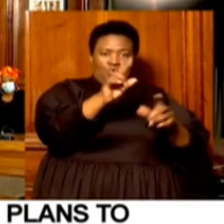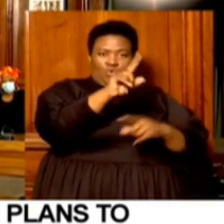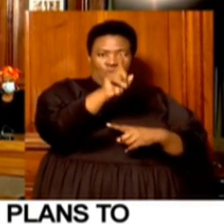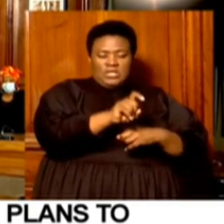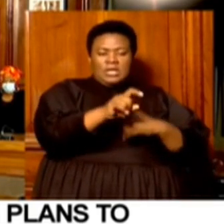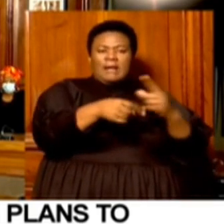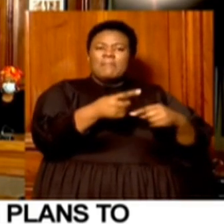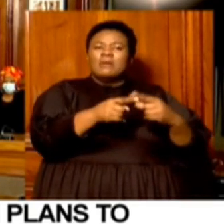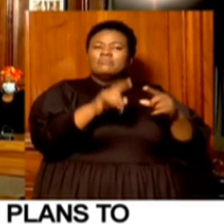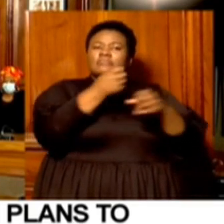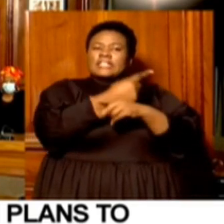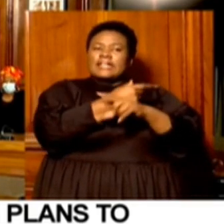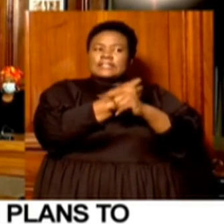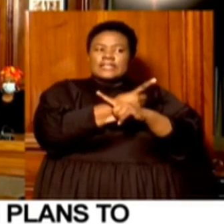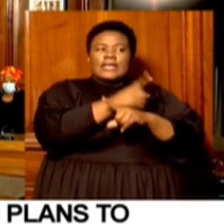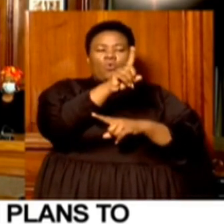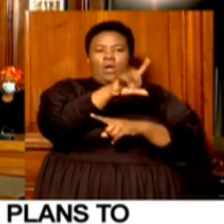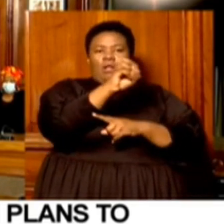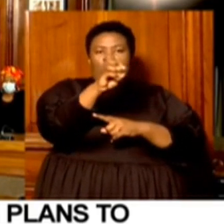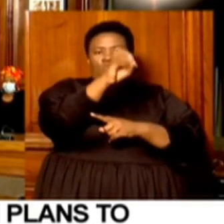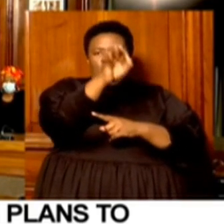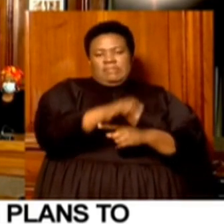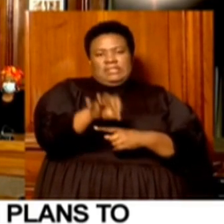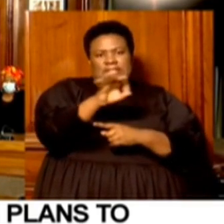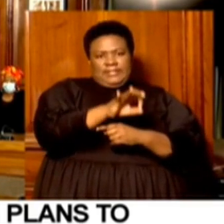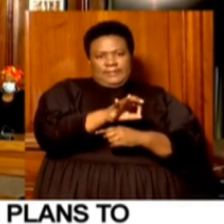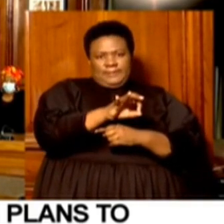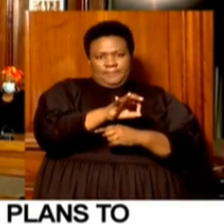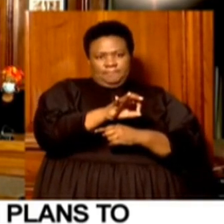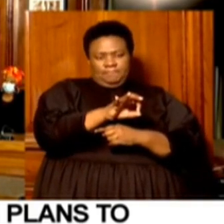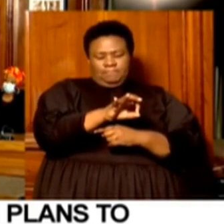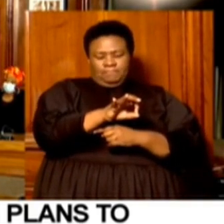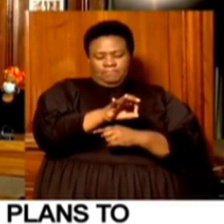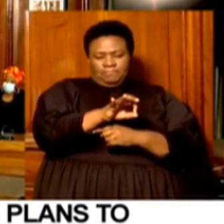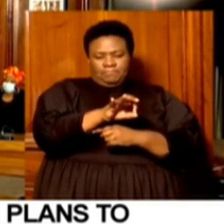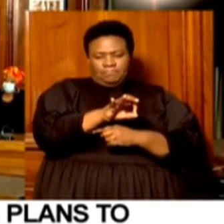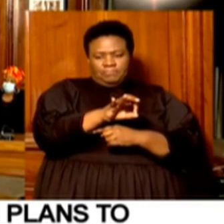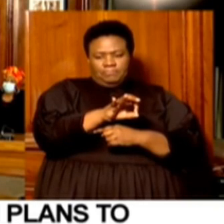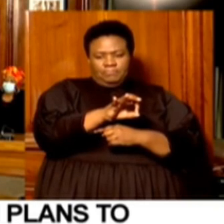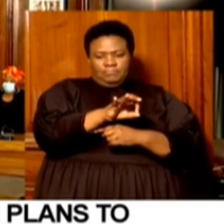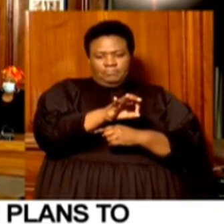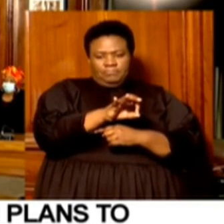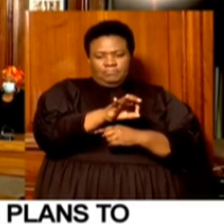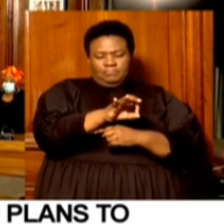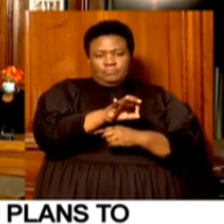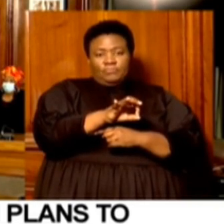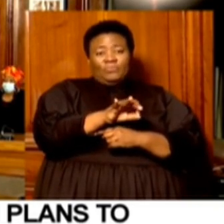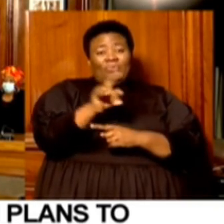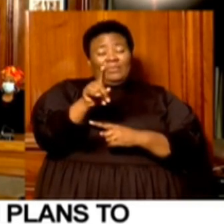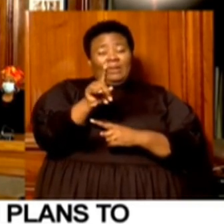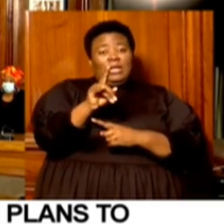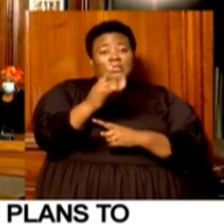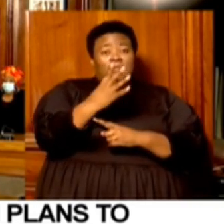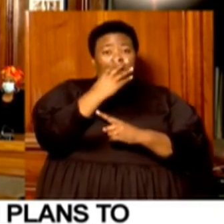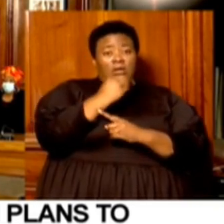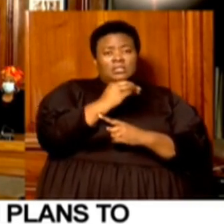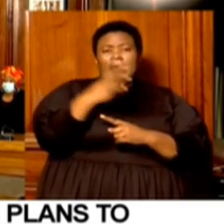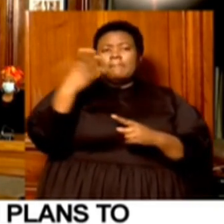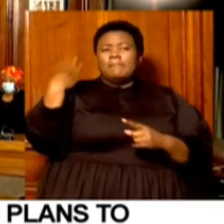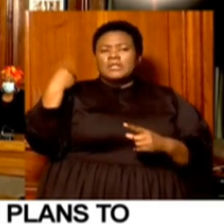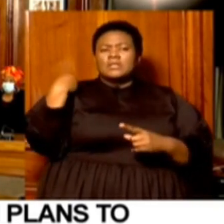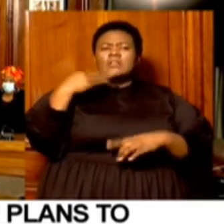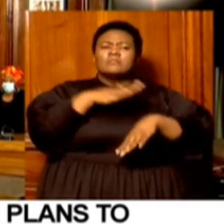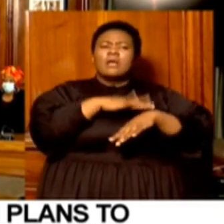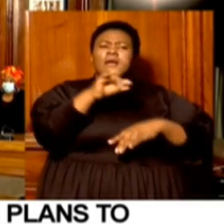100% taxis. So I'll just ask all of the questions together that's related to the 100% taxi capacity. He's asking, Minister, when you say